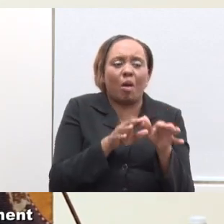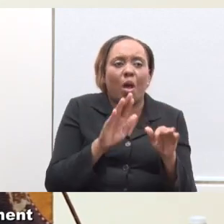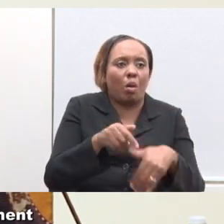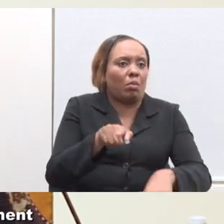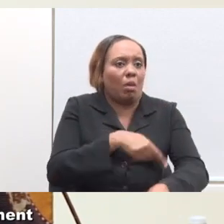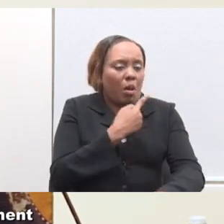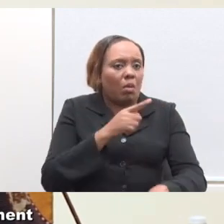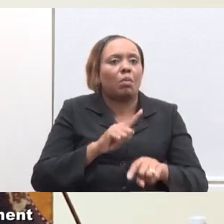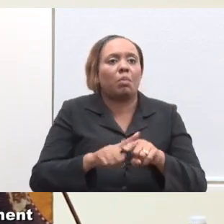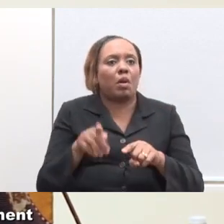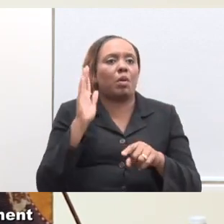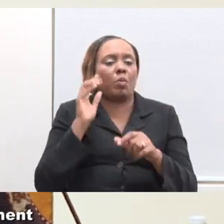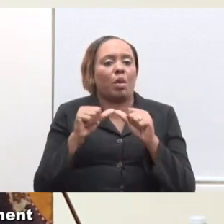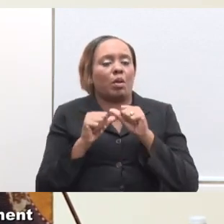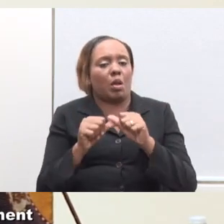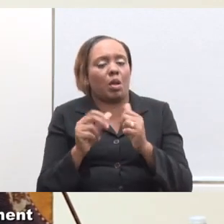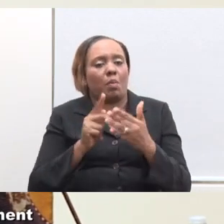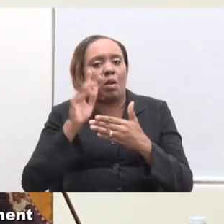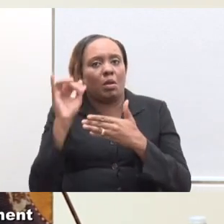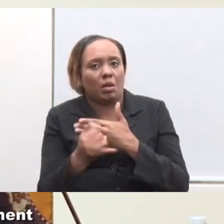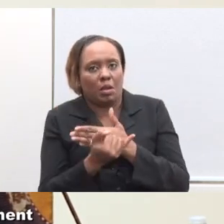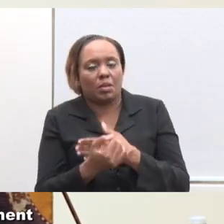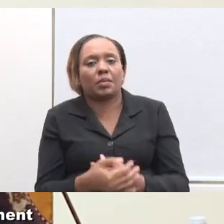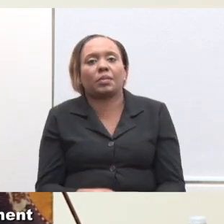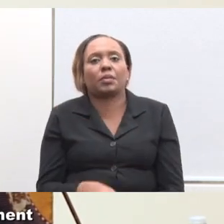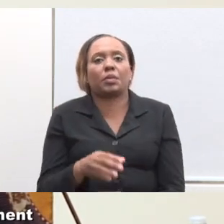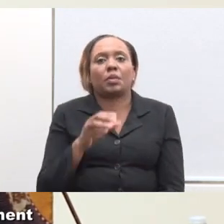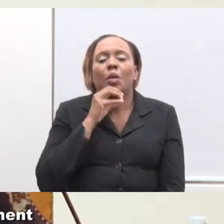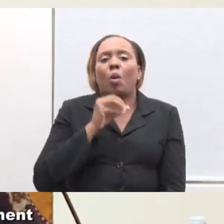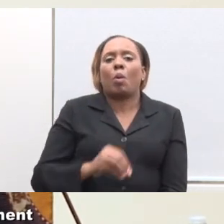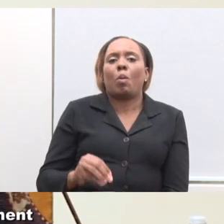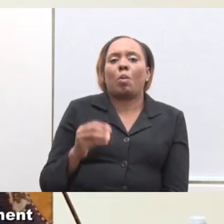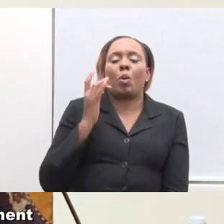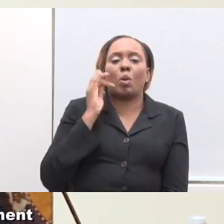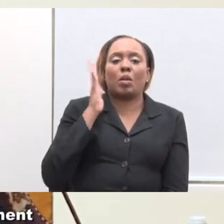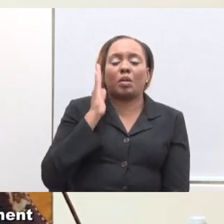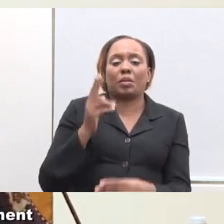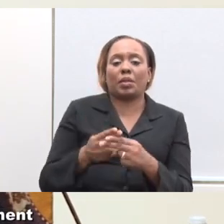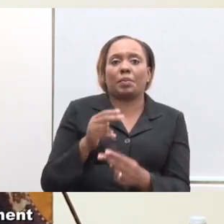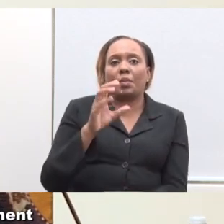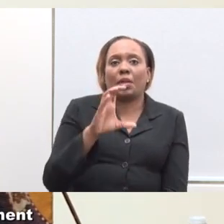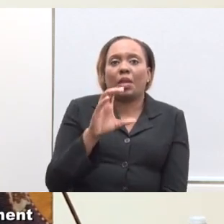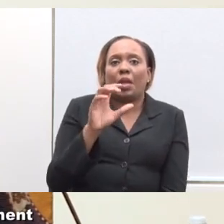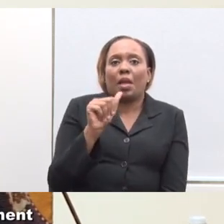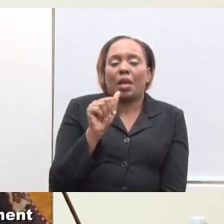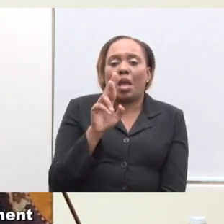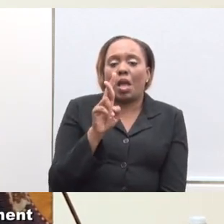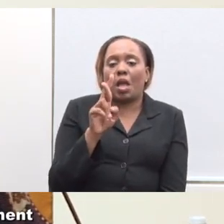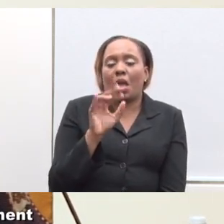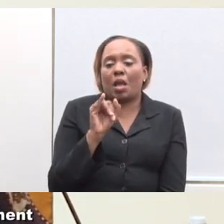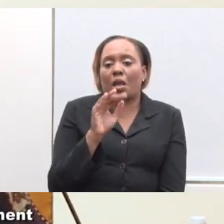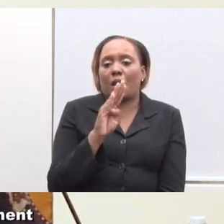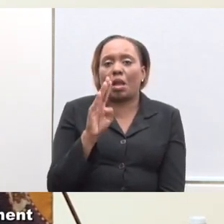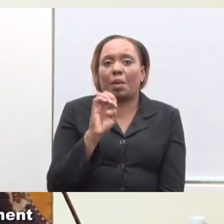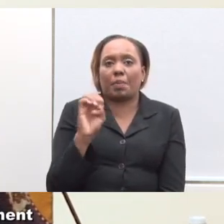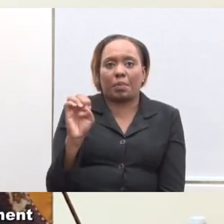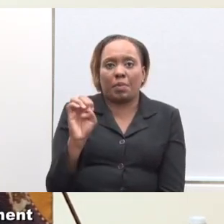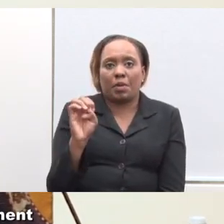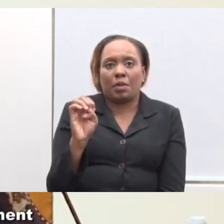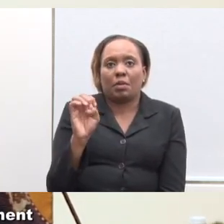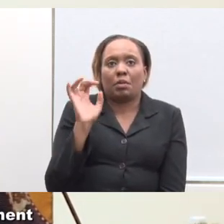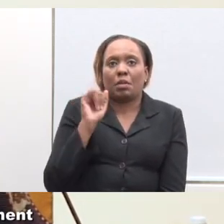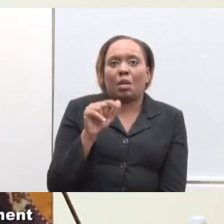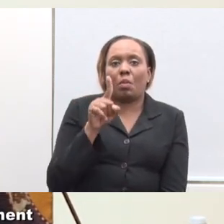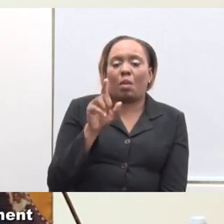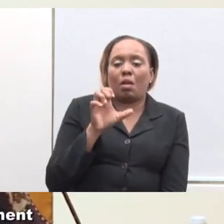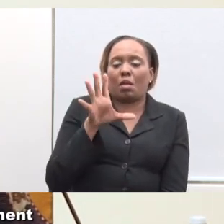old Caribbean Hotel has been put in a position to start whenever they want to. And that is a $150